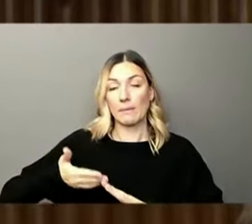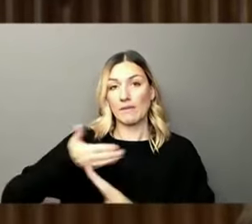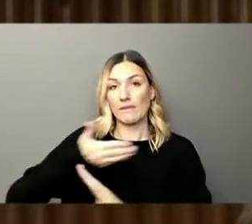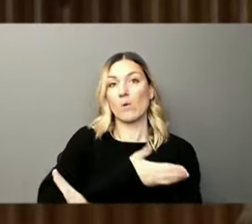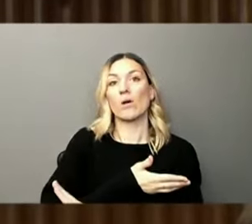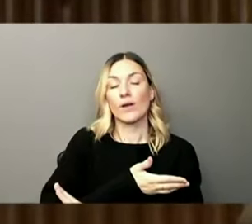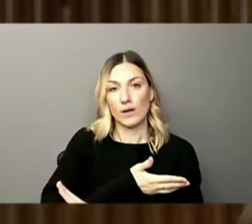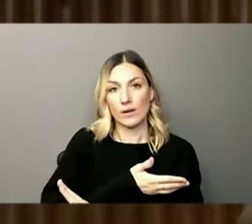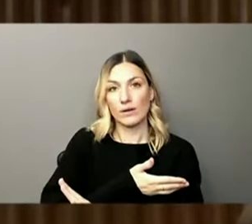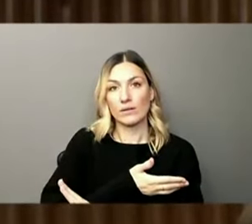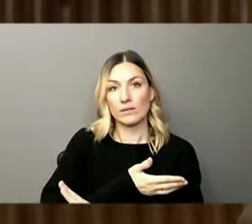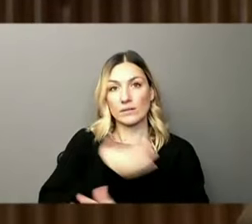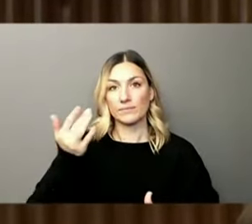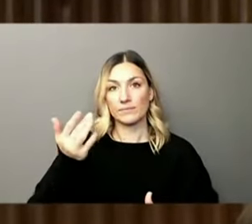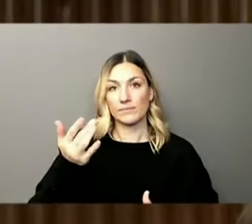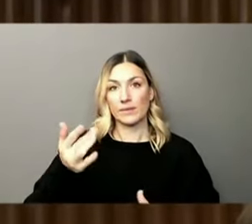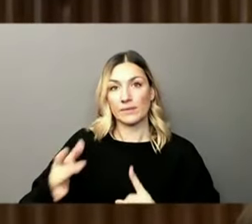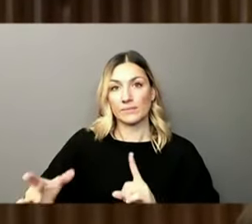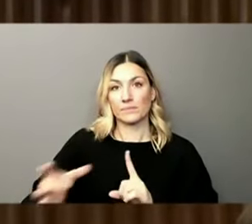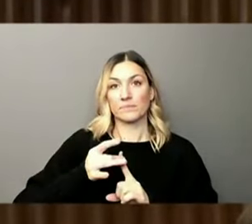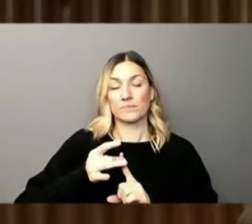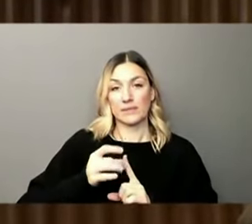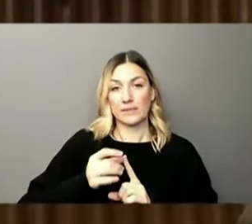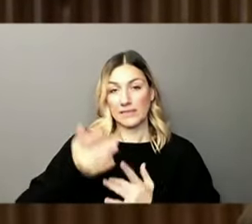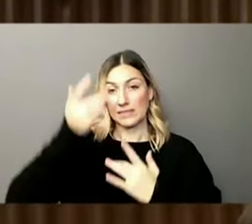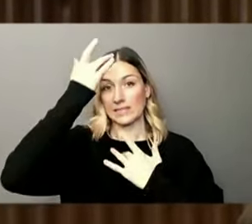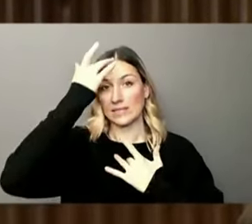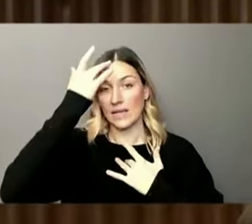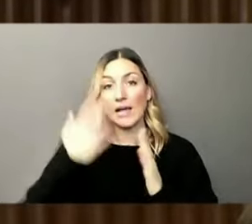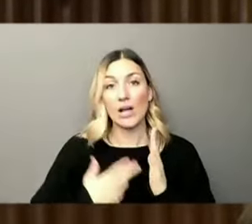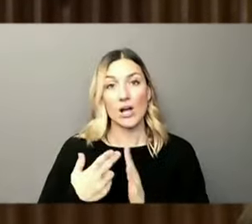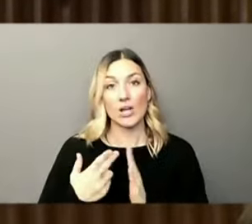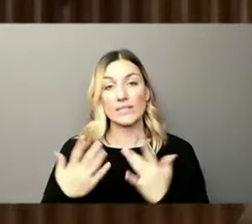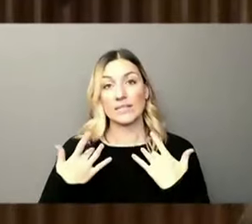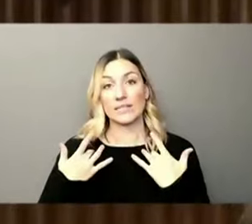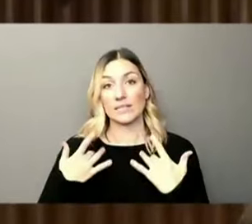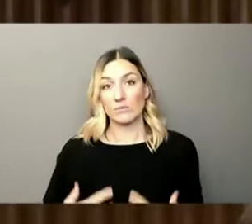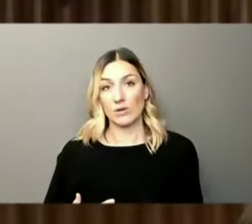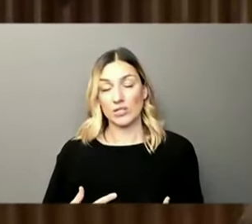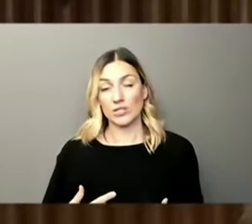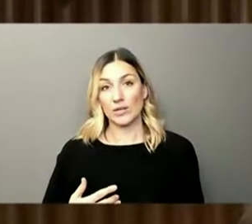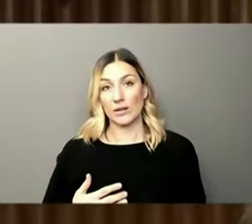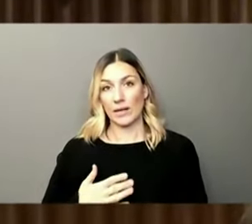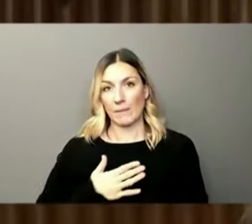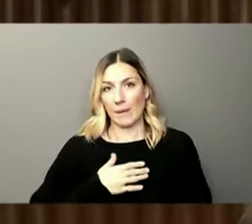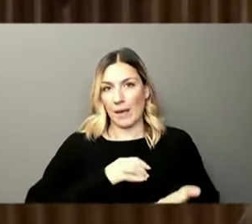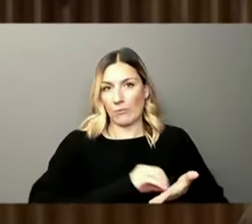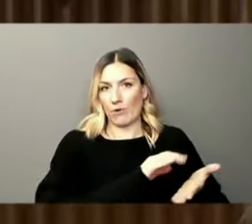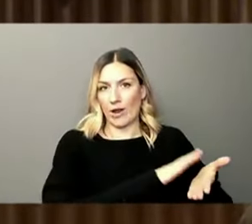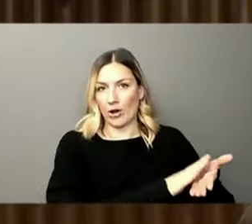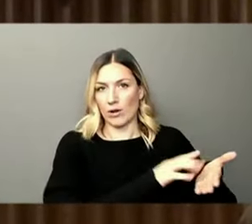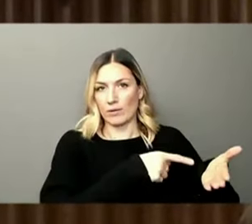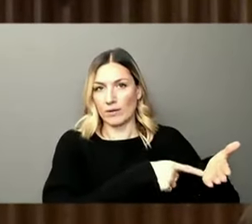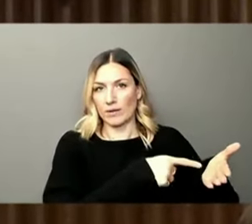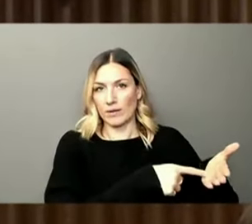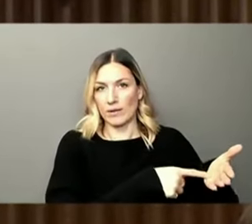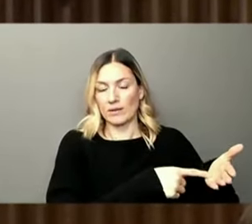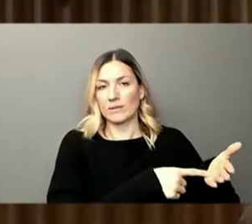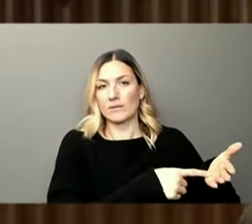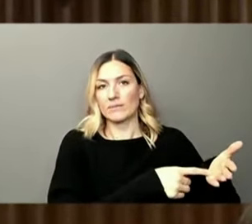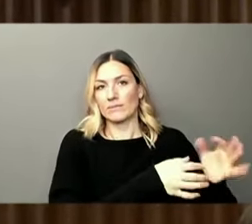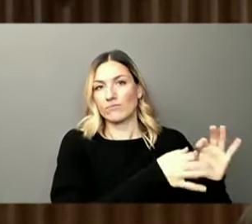before getting sick. And honestly, I think having depression in my health record contributed to the medical gaslighting that